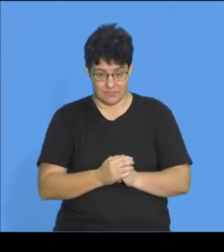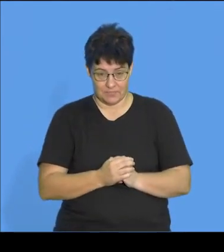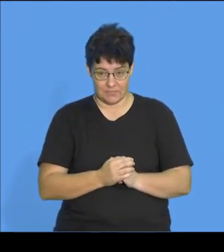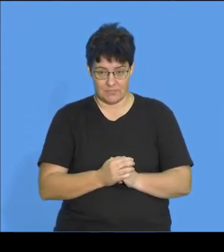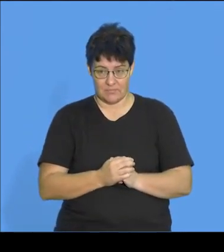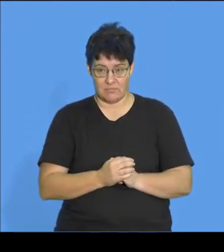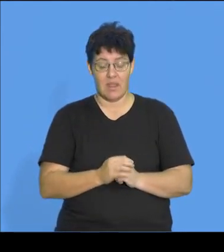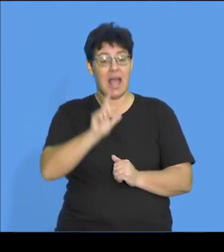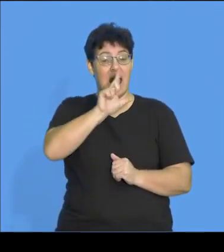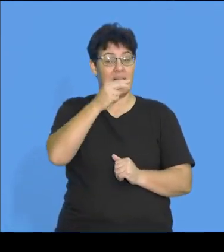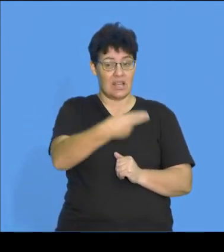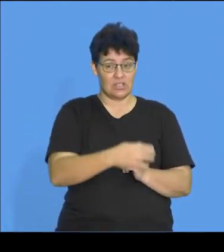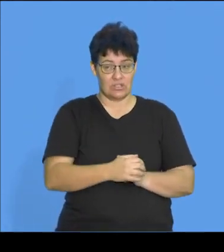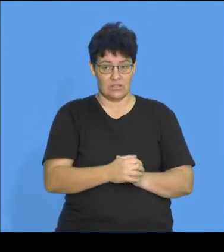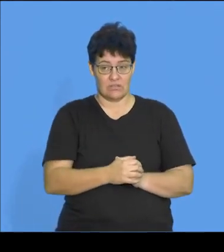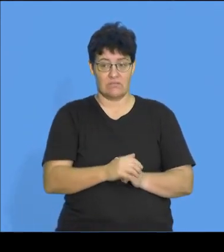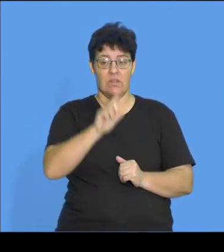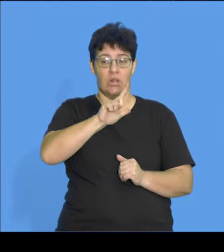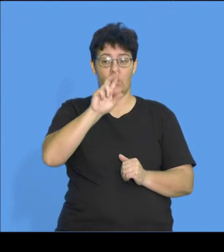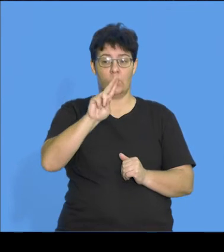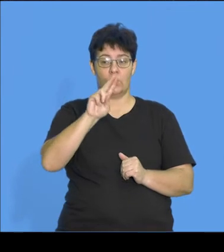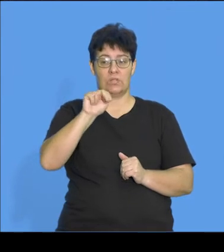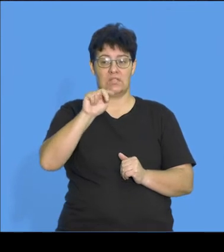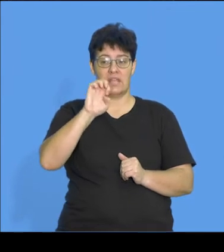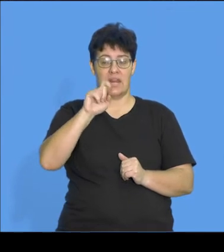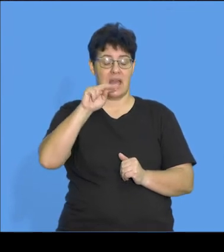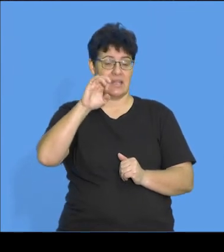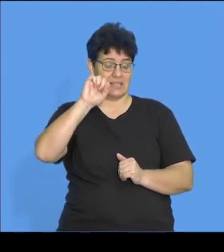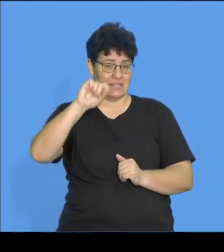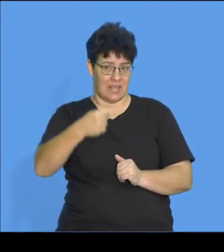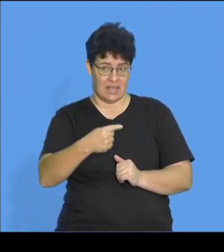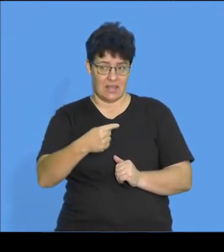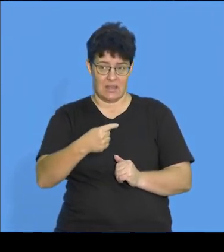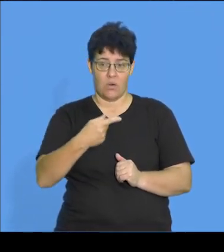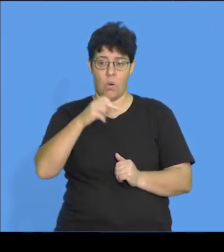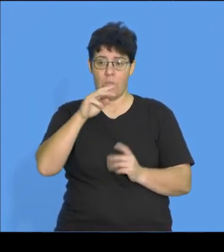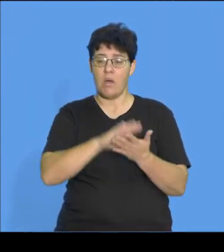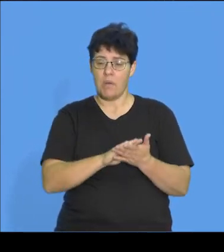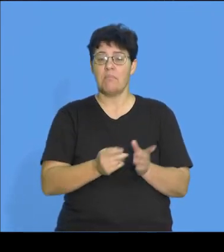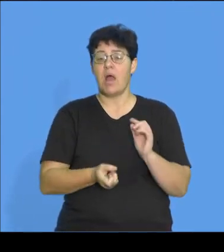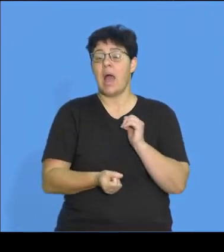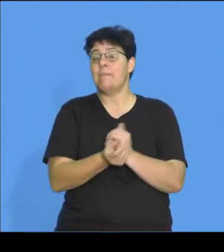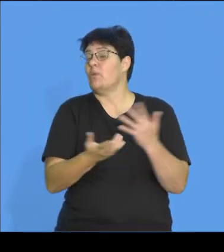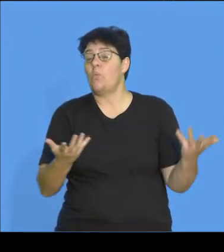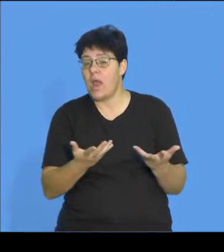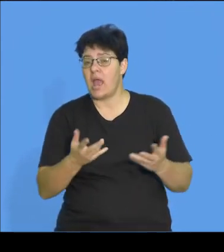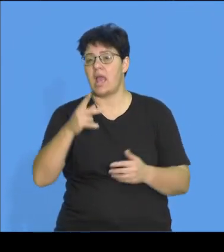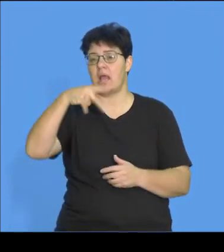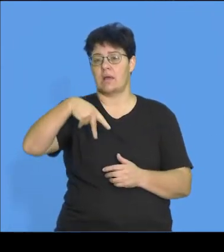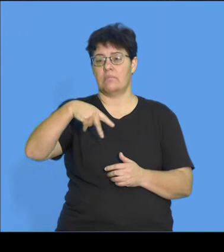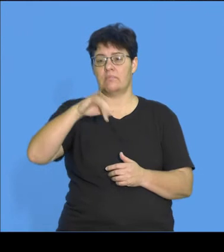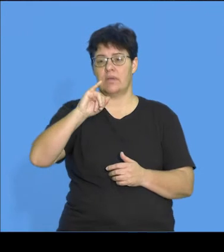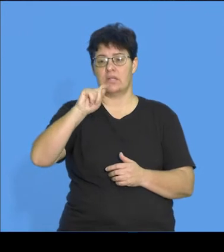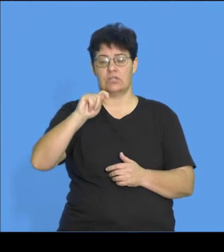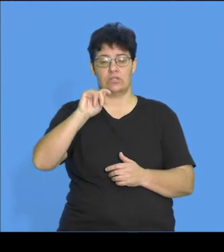Luteinizing hormone, or LH, is released from the pituitary gland, and this helps to control the menstrual